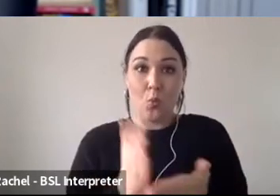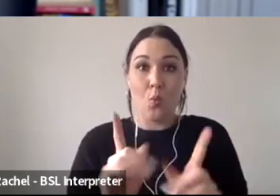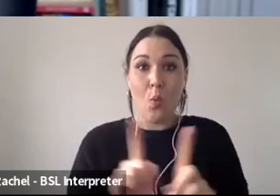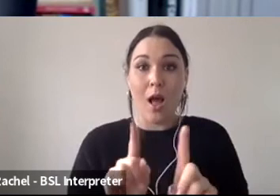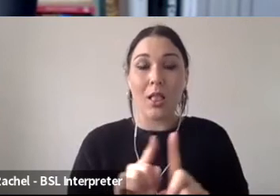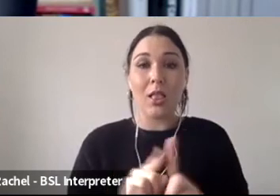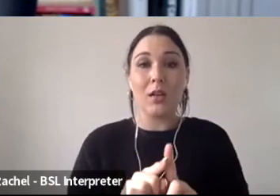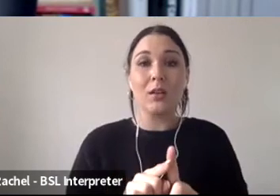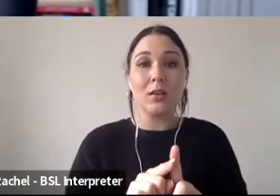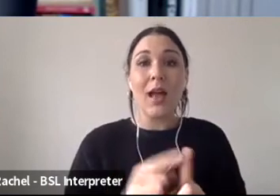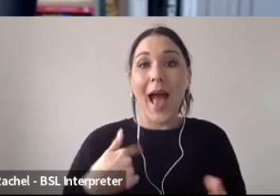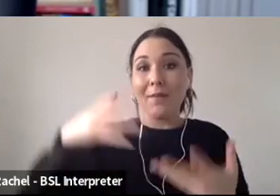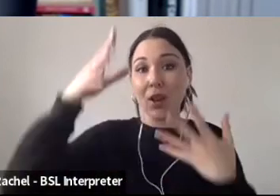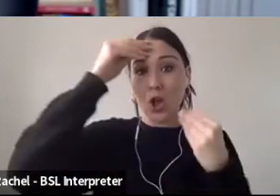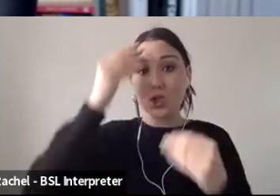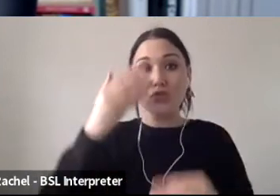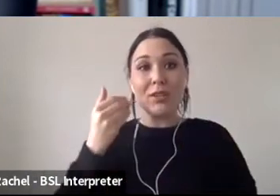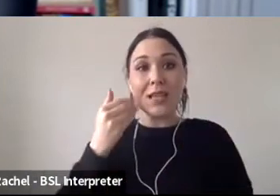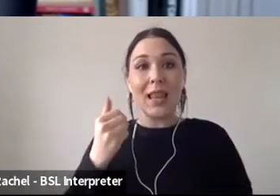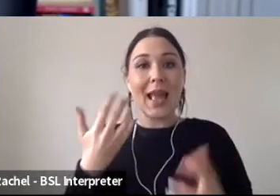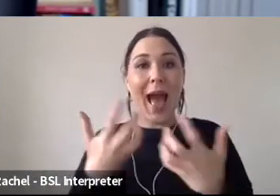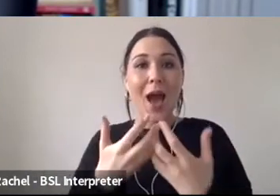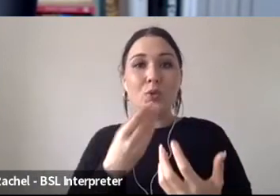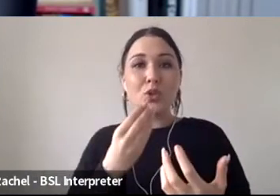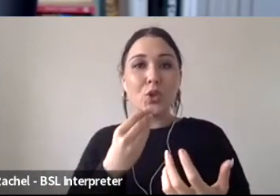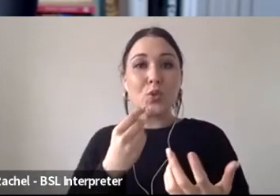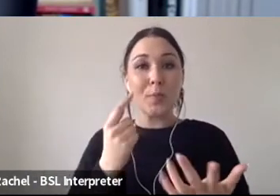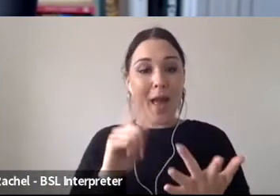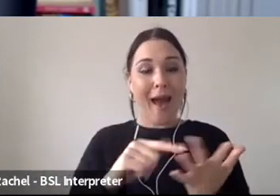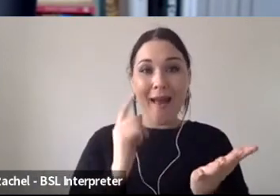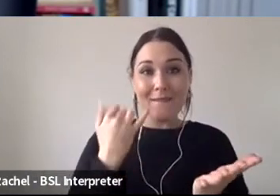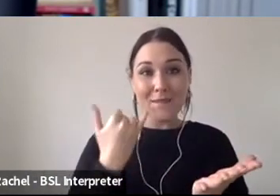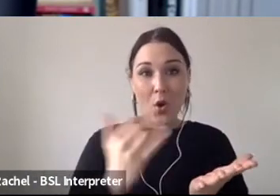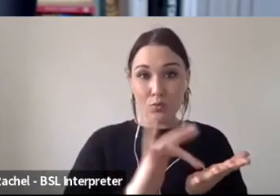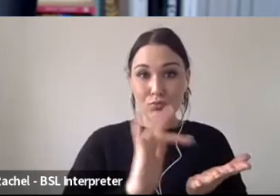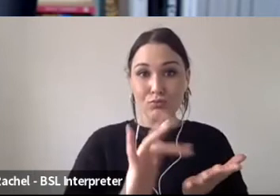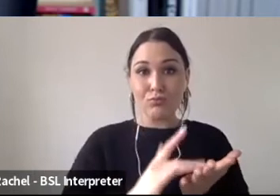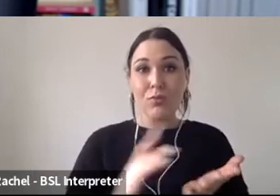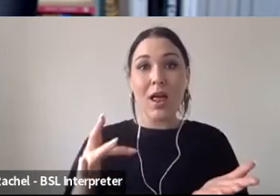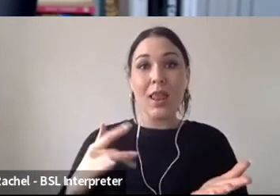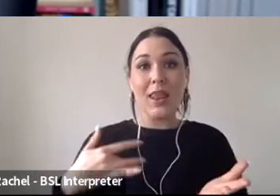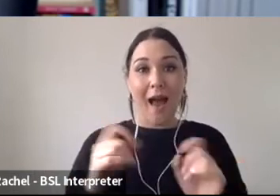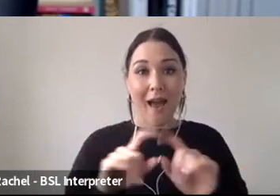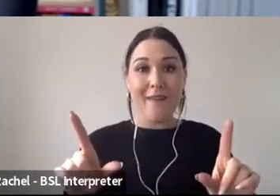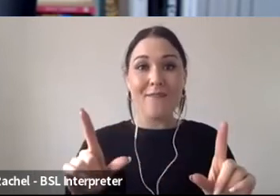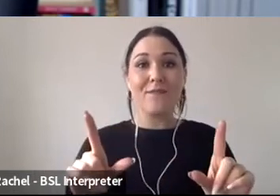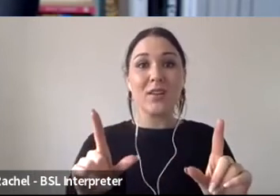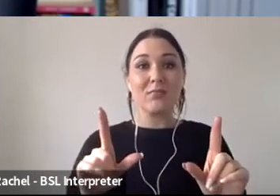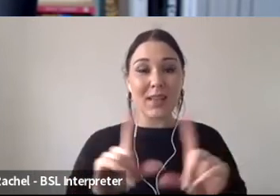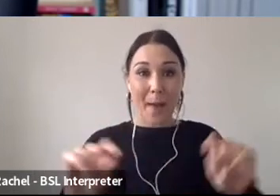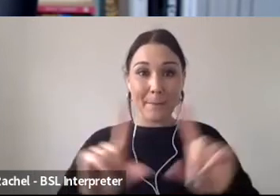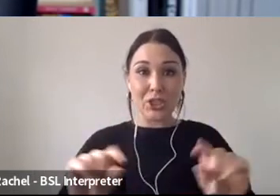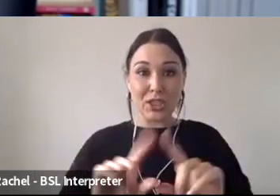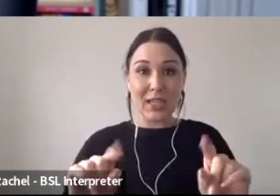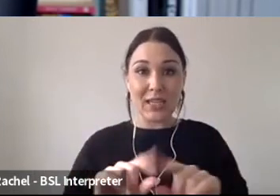learned recently how to use my iPhone to get live captioning, which has not been on the iPhone for a long time, although it's been